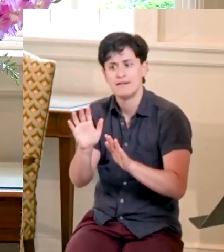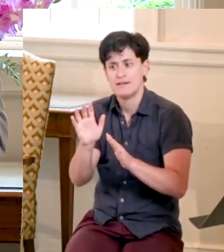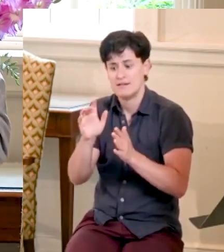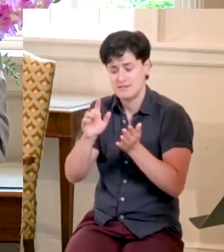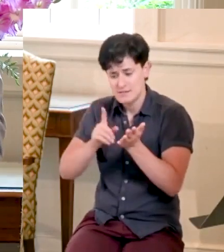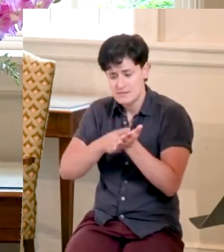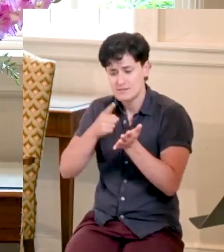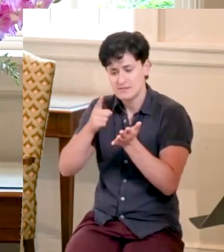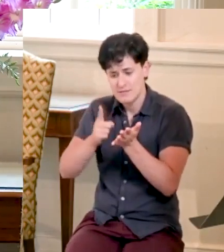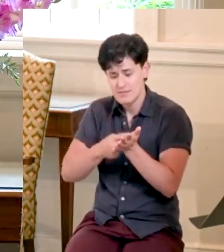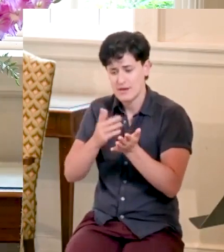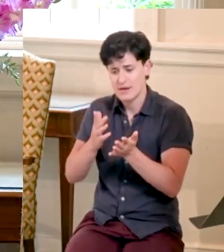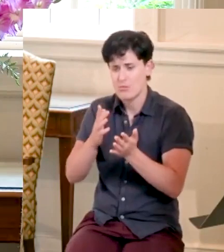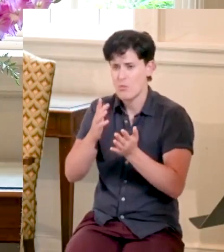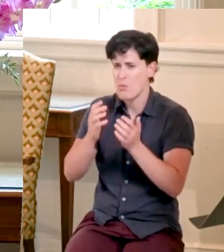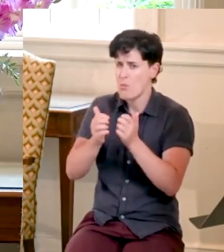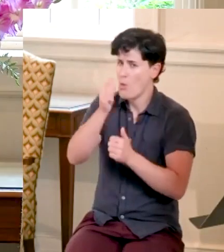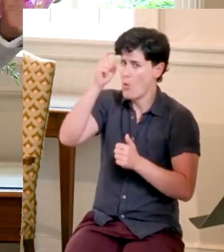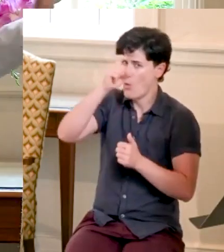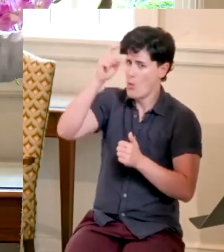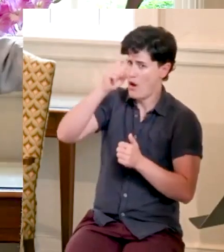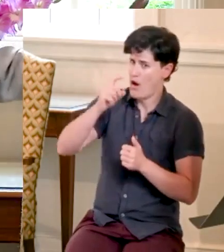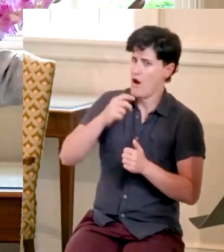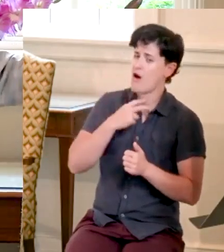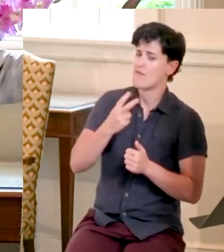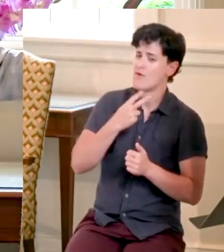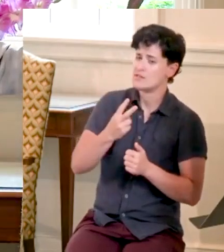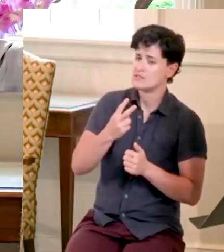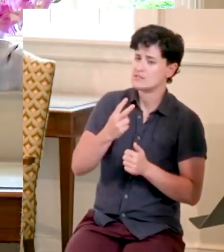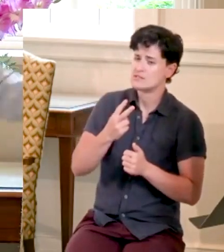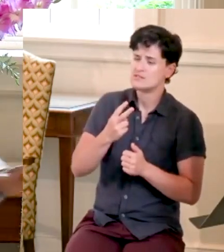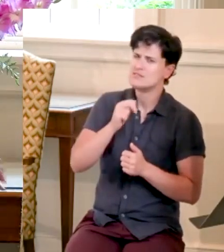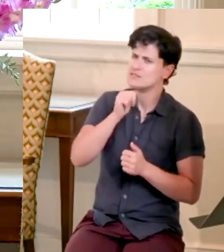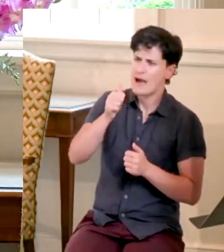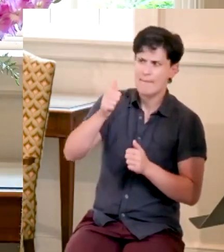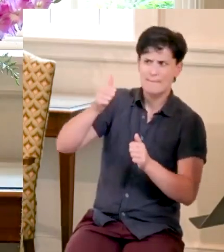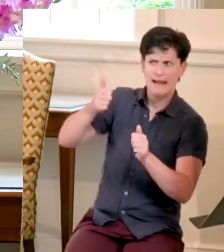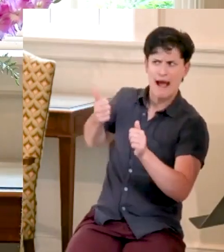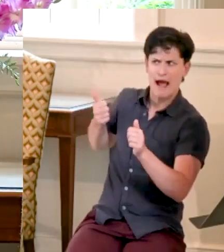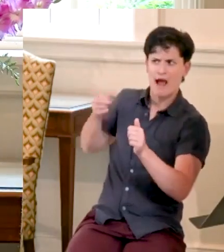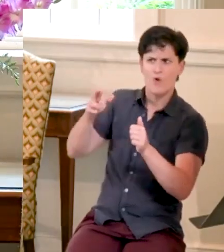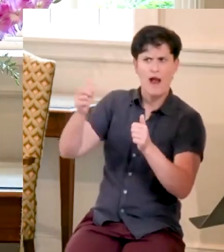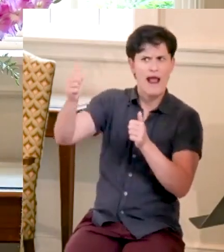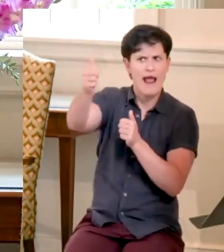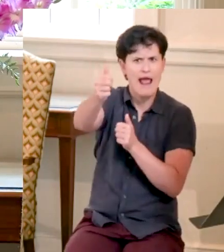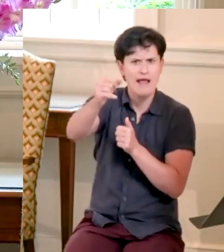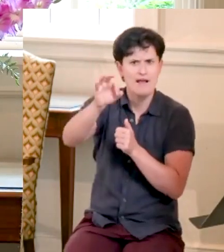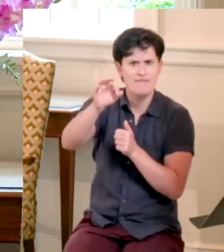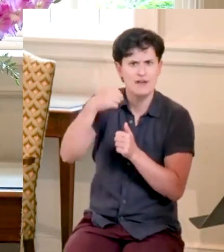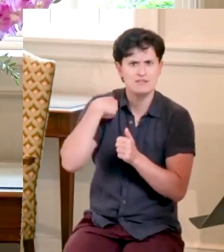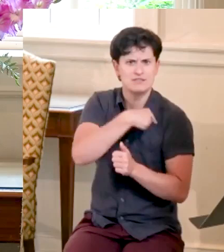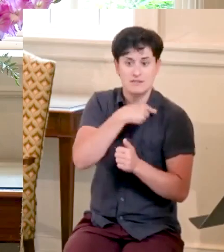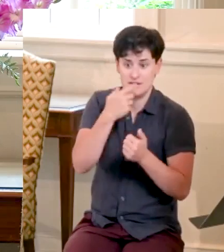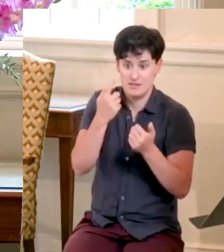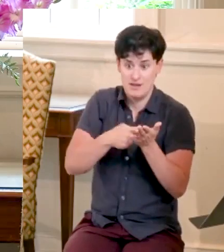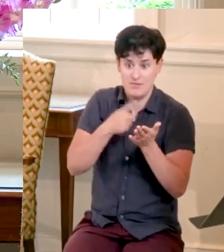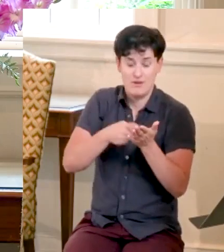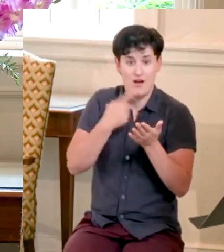Sometimes the wisest voice isn't behind or even ahead of us. It is already within